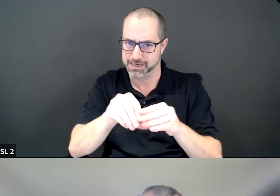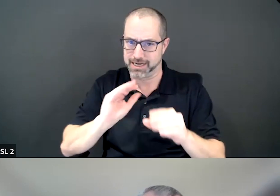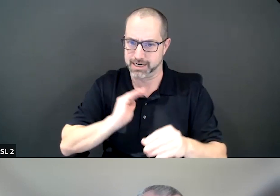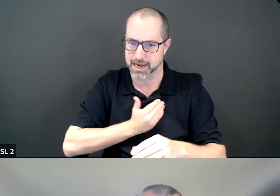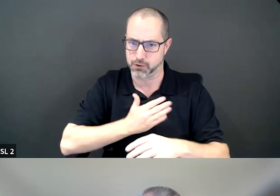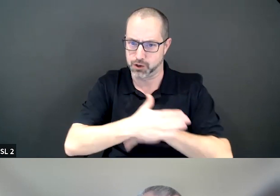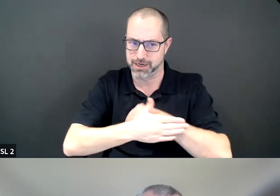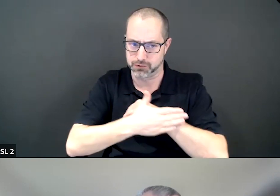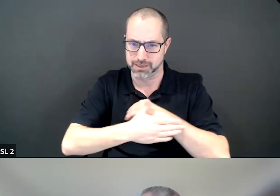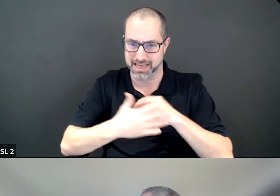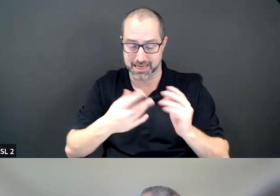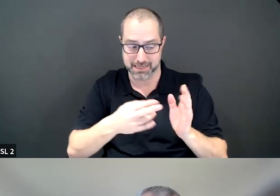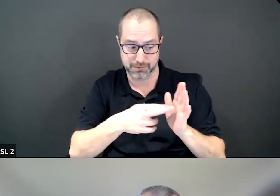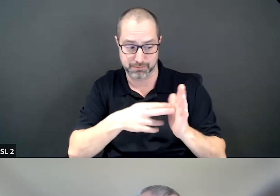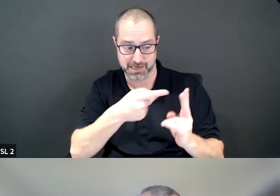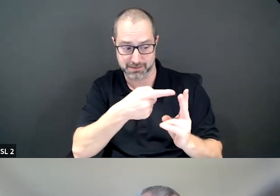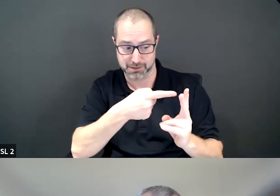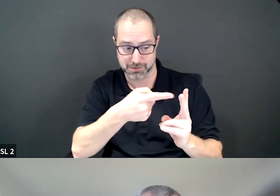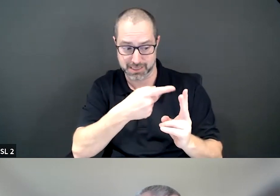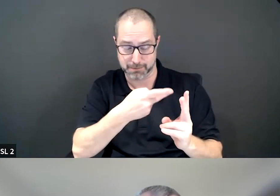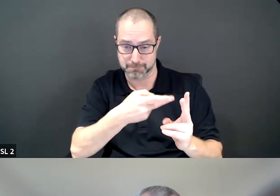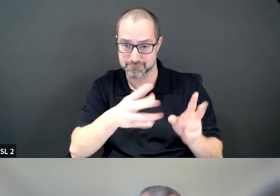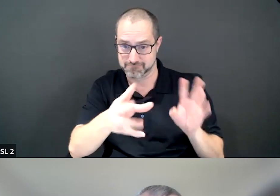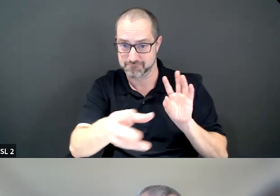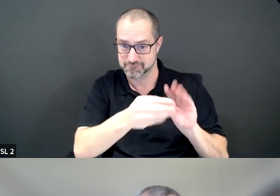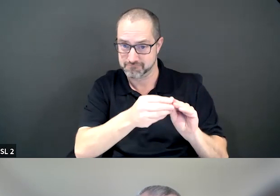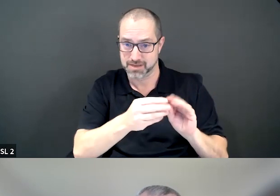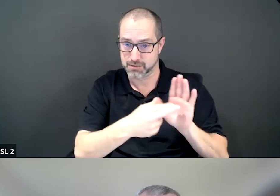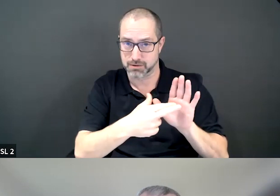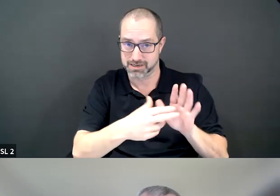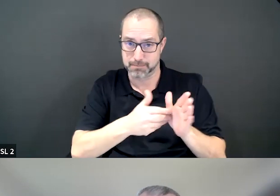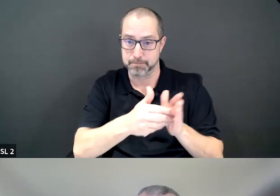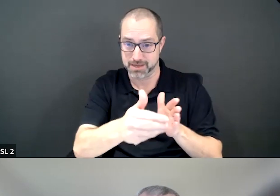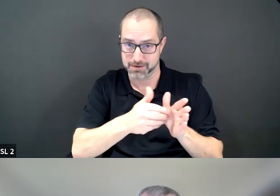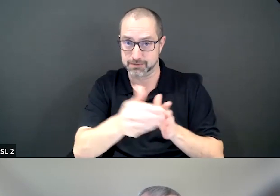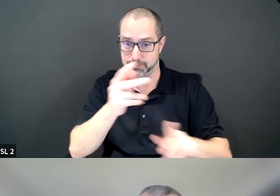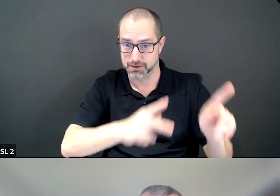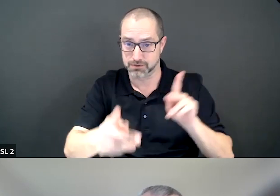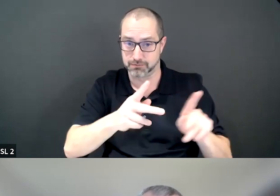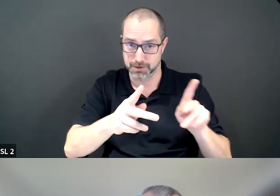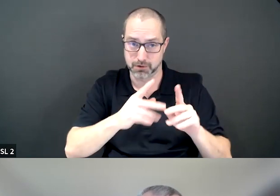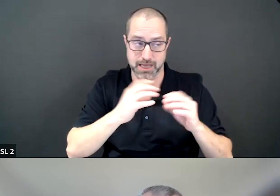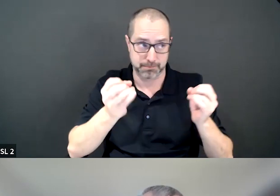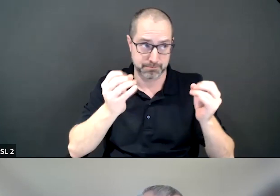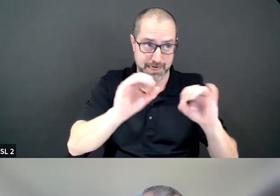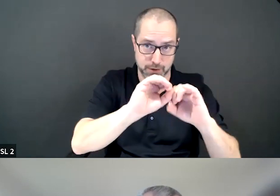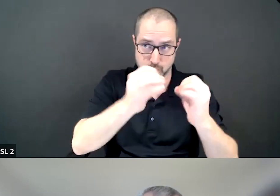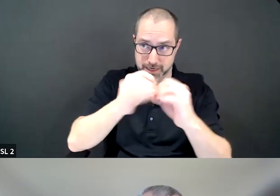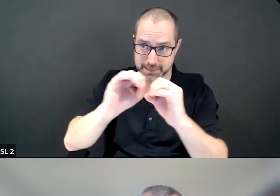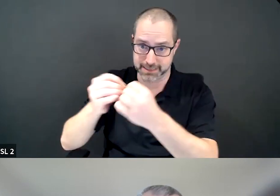think, between them, millions and millions of people and organizations. And we thought it would be a